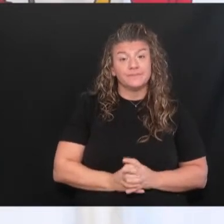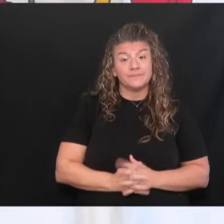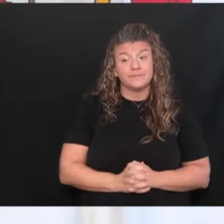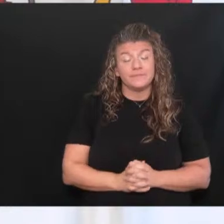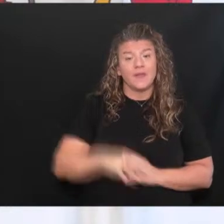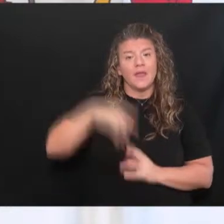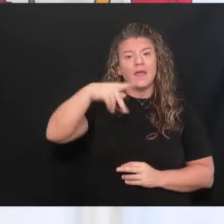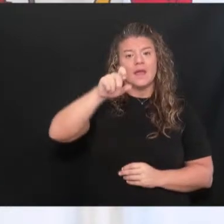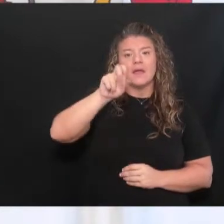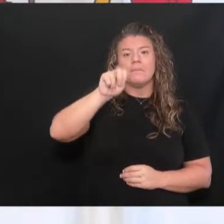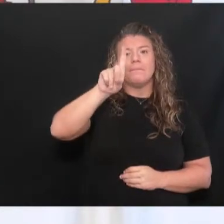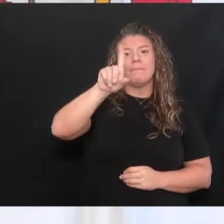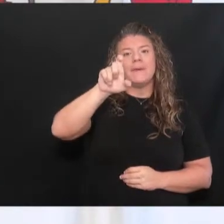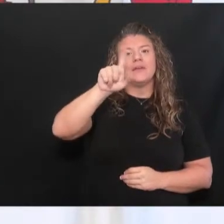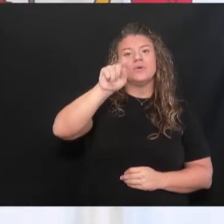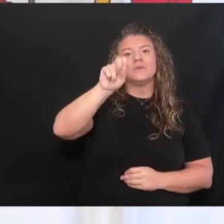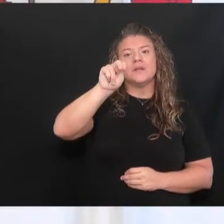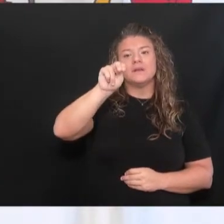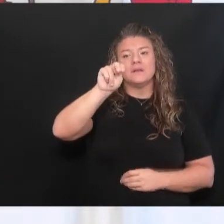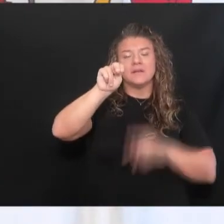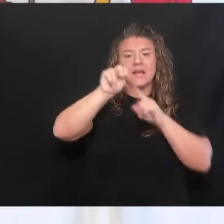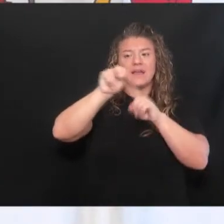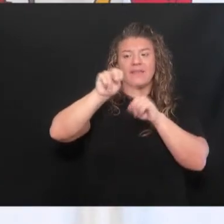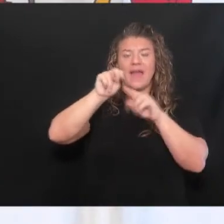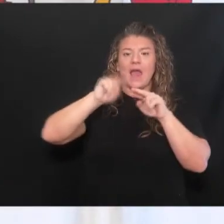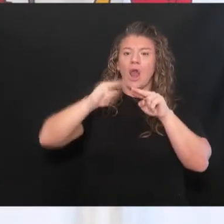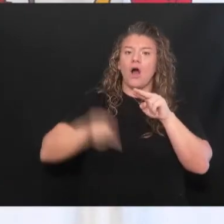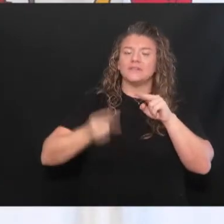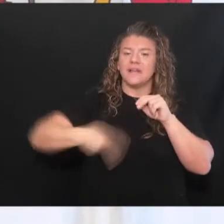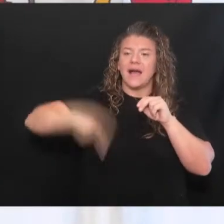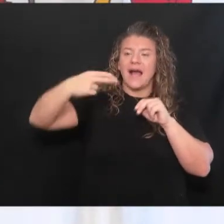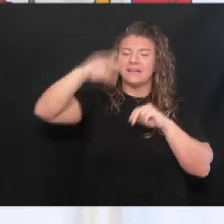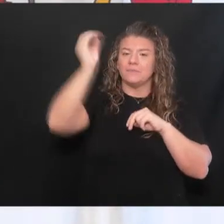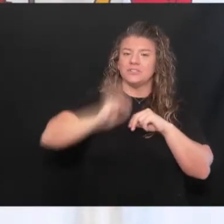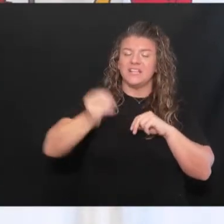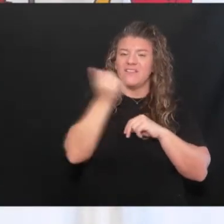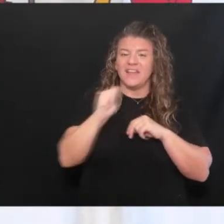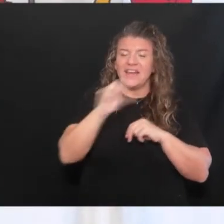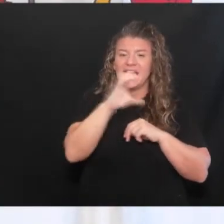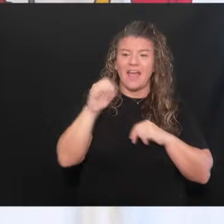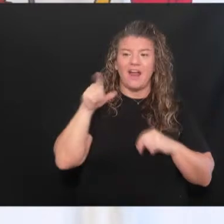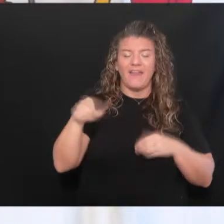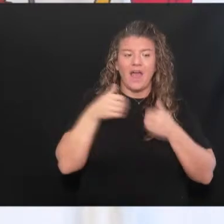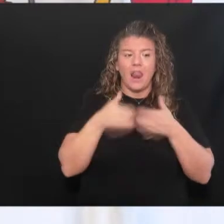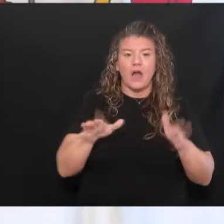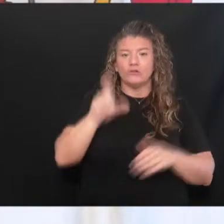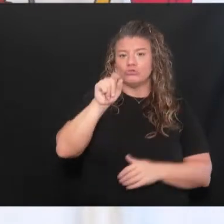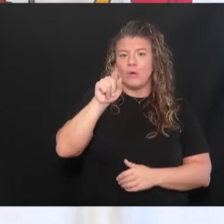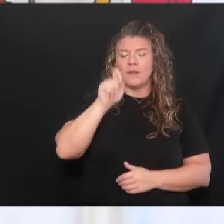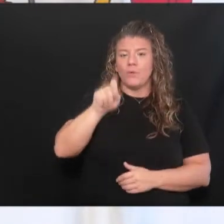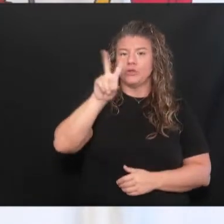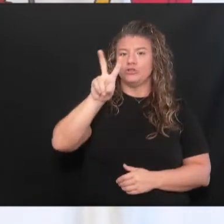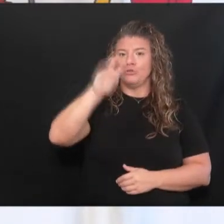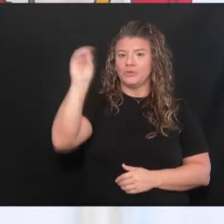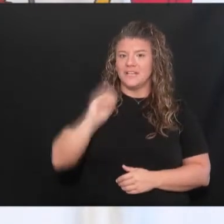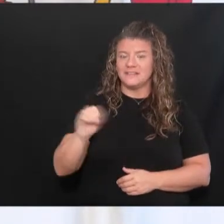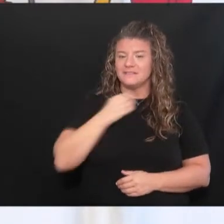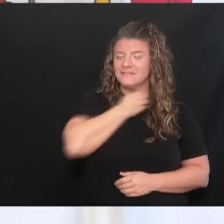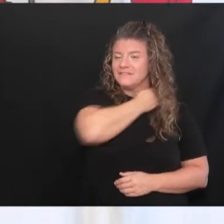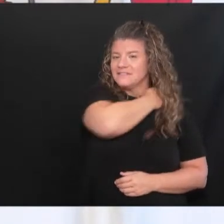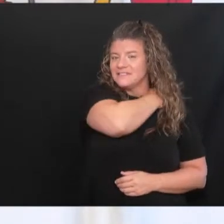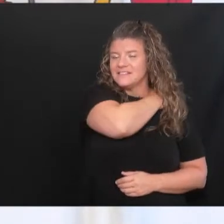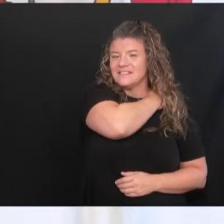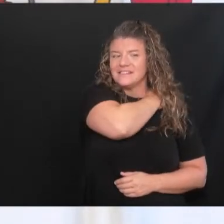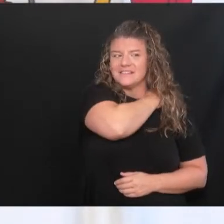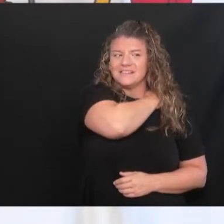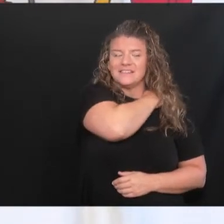Pendleton County, lost the highest percentage of any county, 20.2%. Followed by